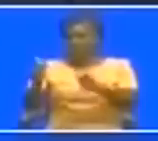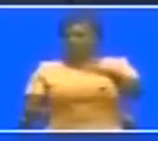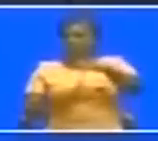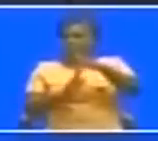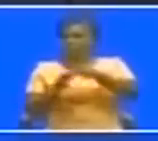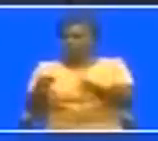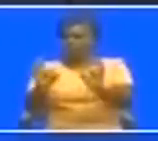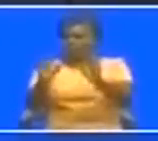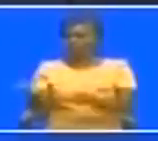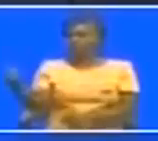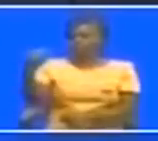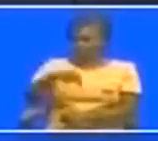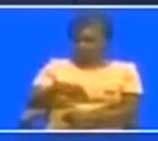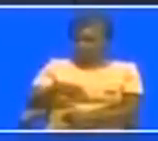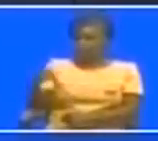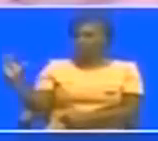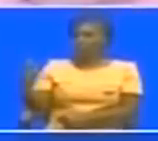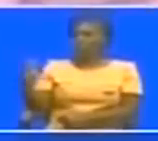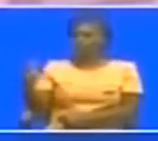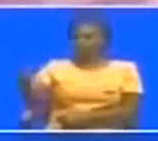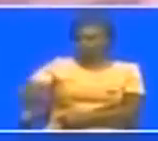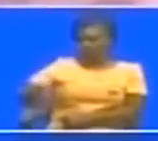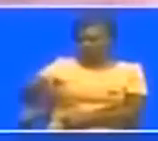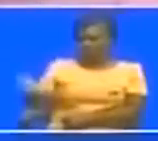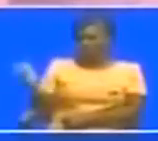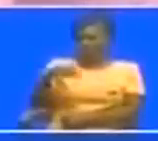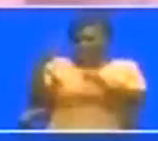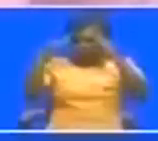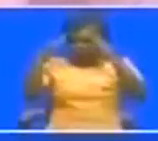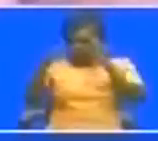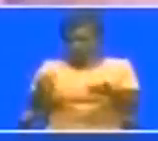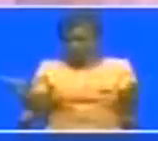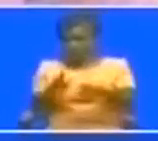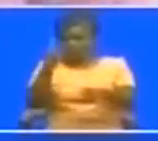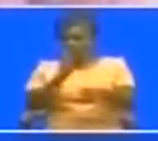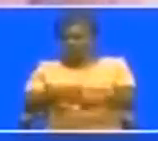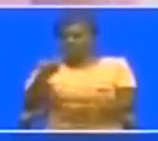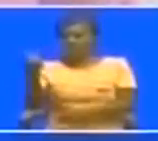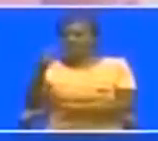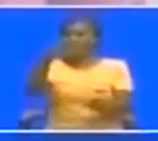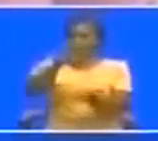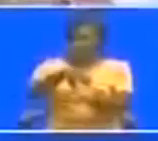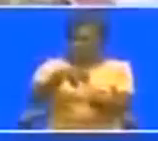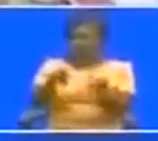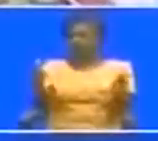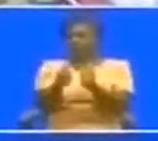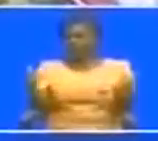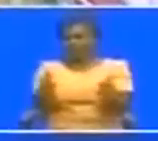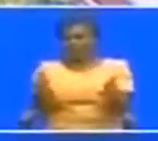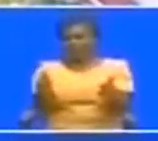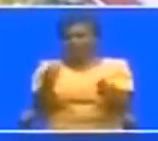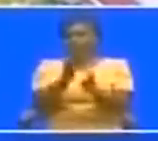who are coming, Uchumi will be back. The focus for Uchumi in the short term is to get its Kenyan operations back to a profitable